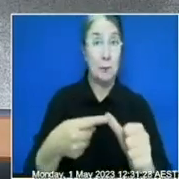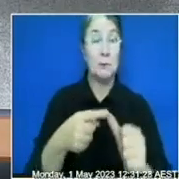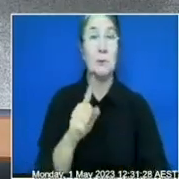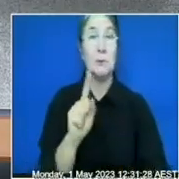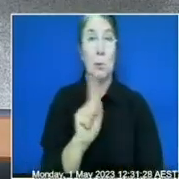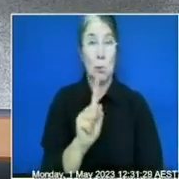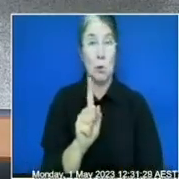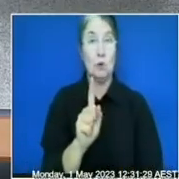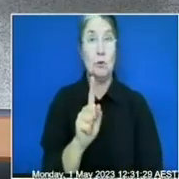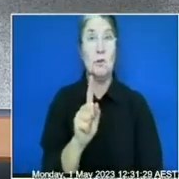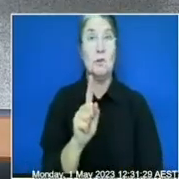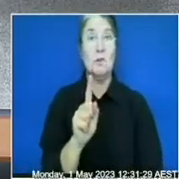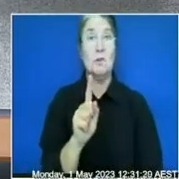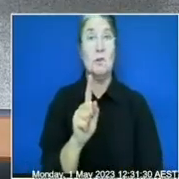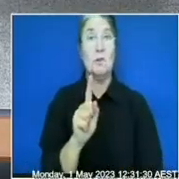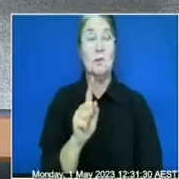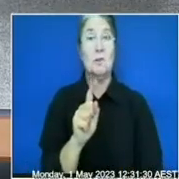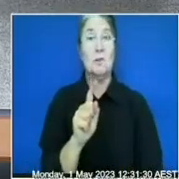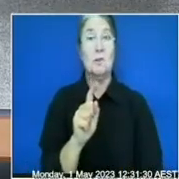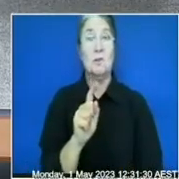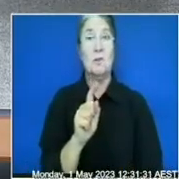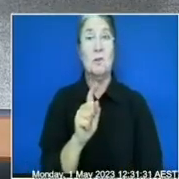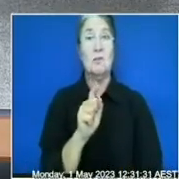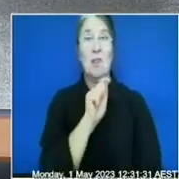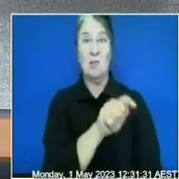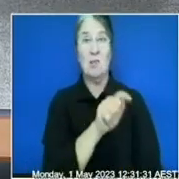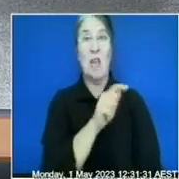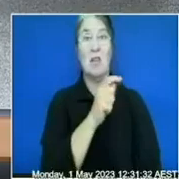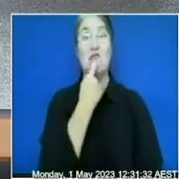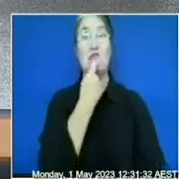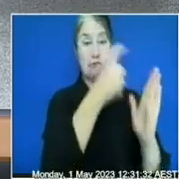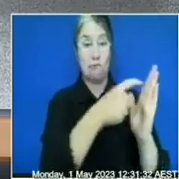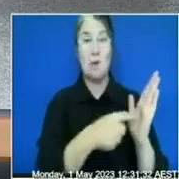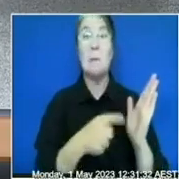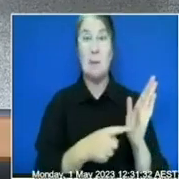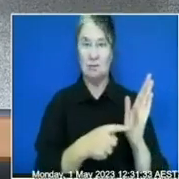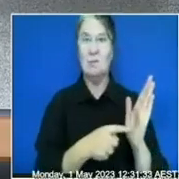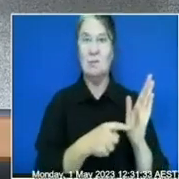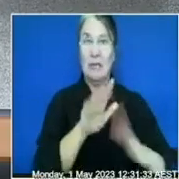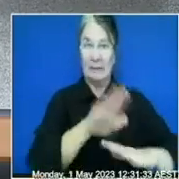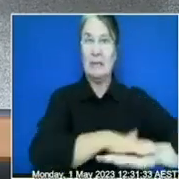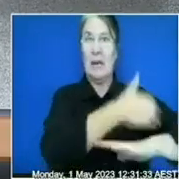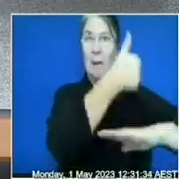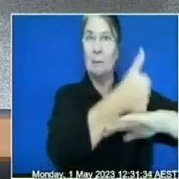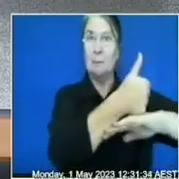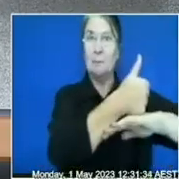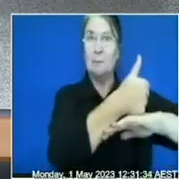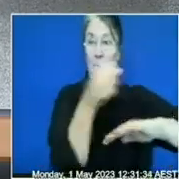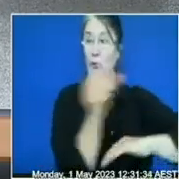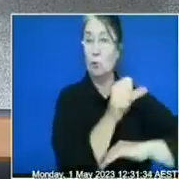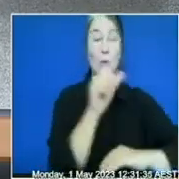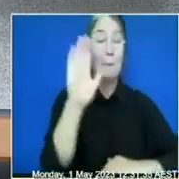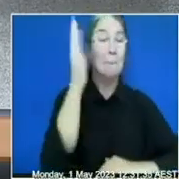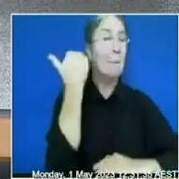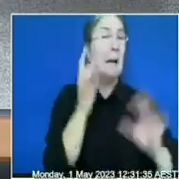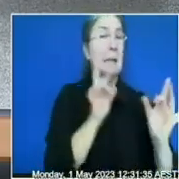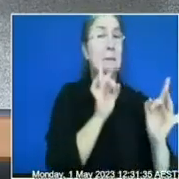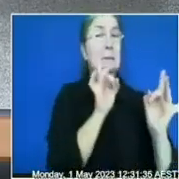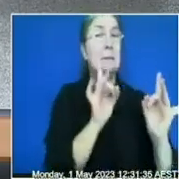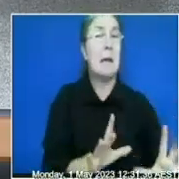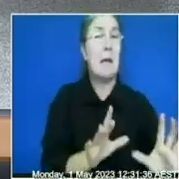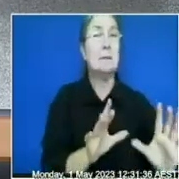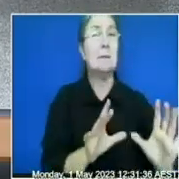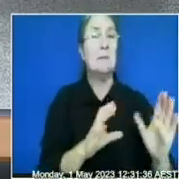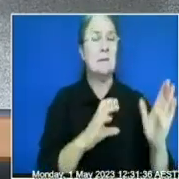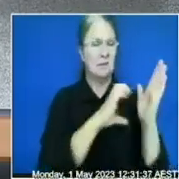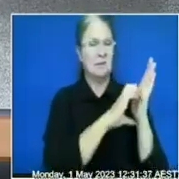19.1 recommends consult to determine. So I'd say that there is Department of Health and Department of Justice and